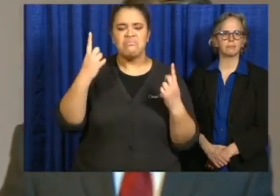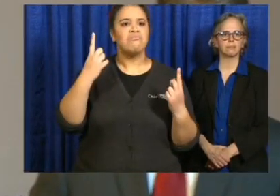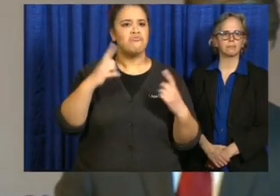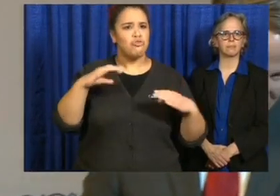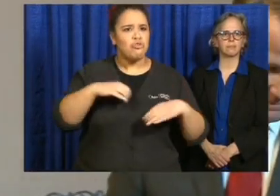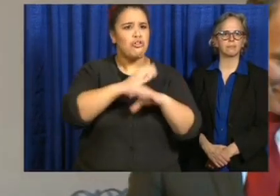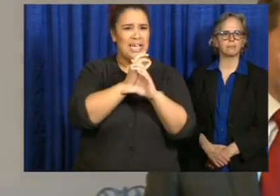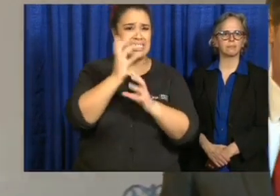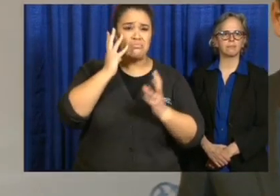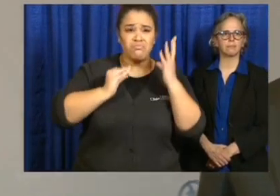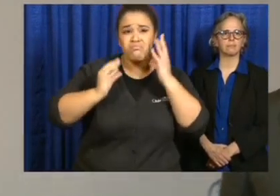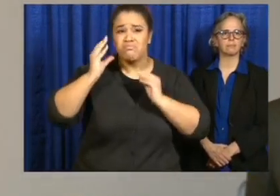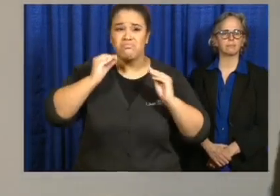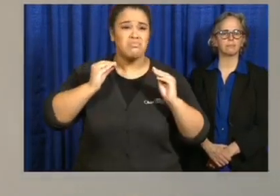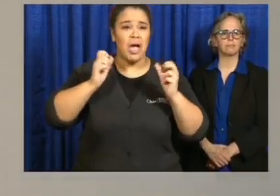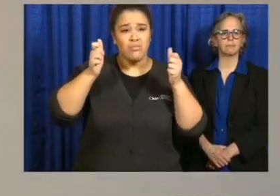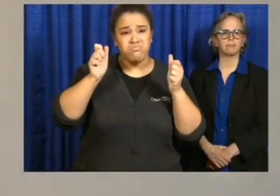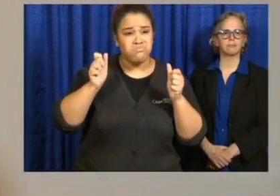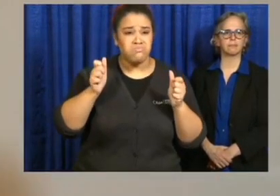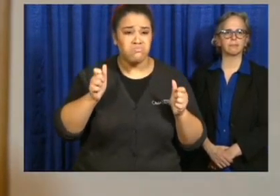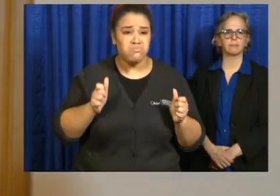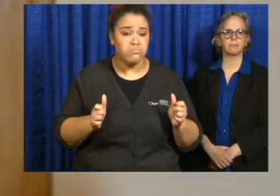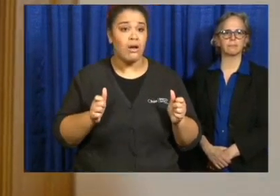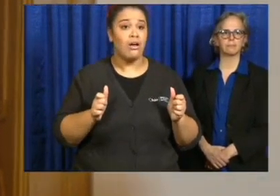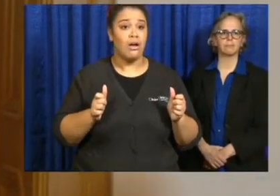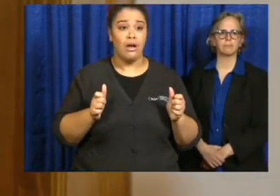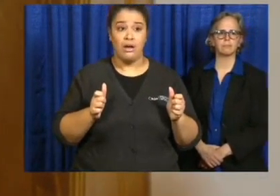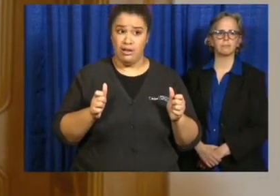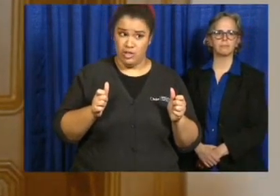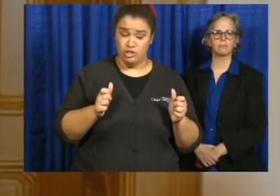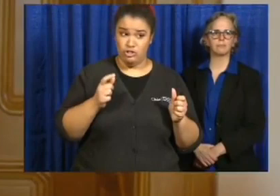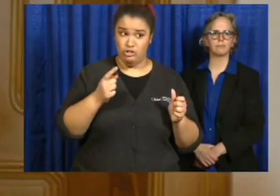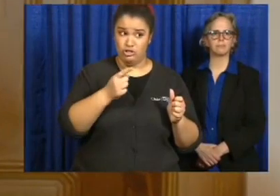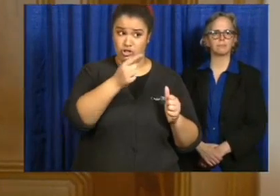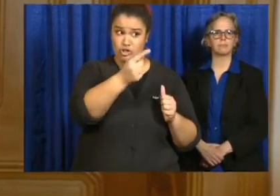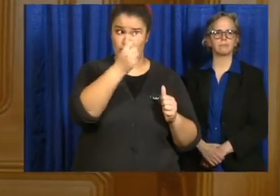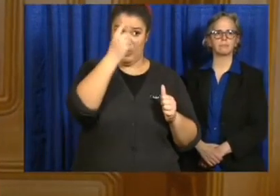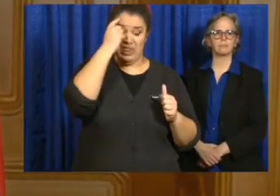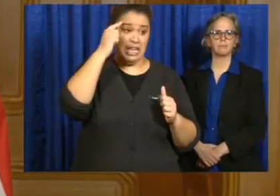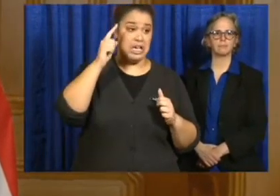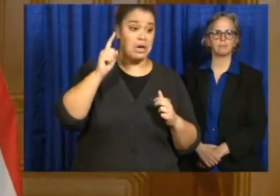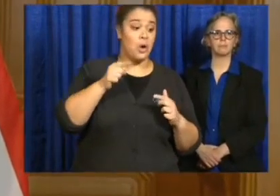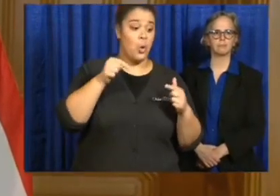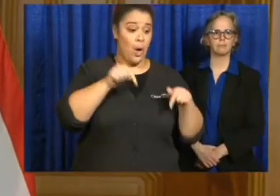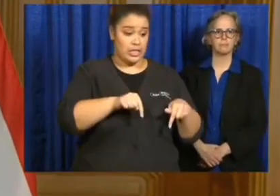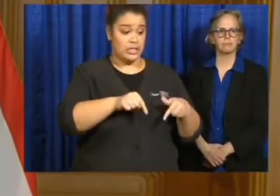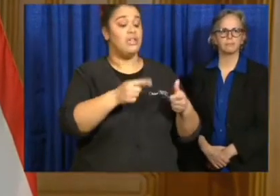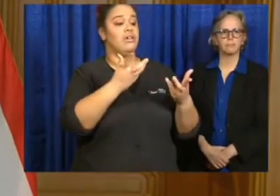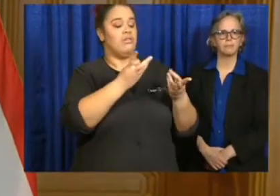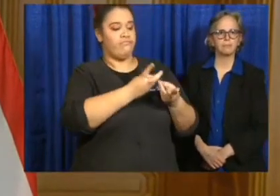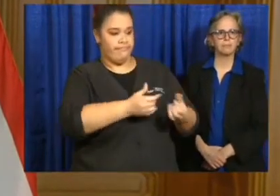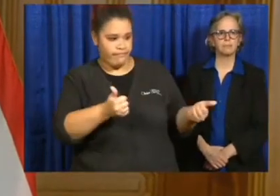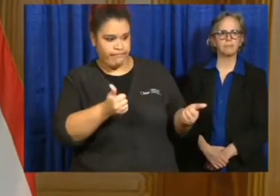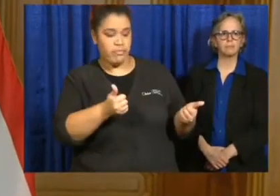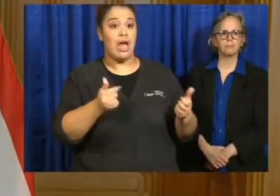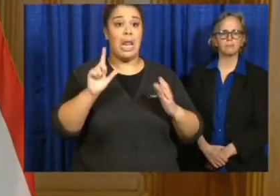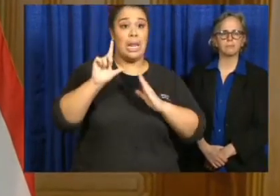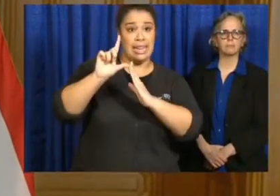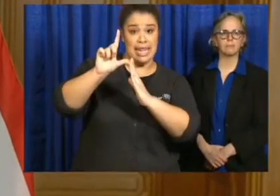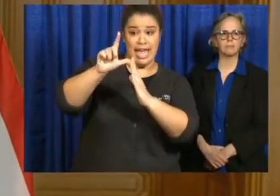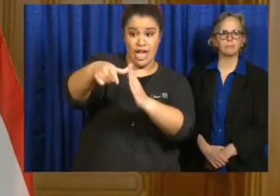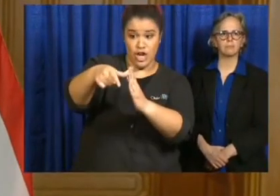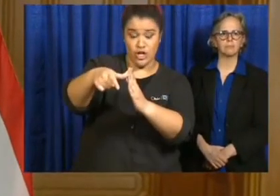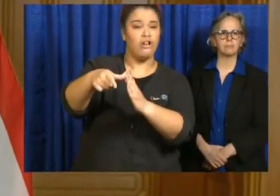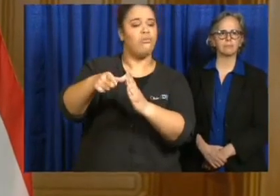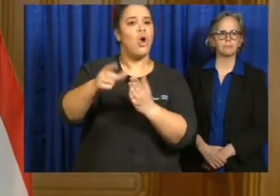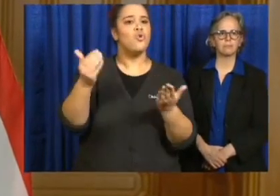worse, do you think in the future will be necessary to create another department, another official, you know, like Homeland Security came after